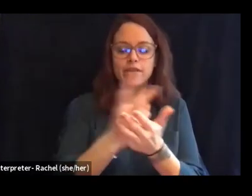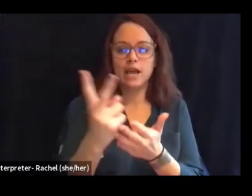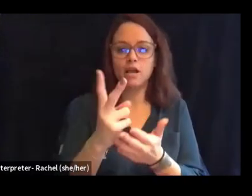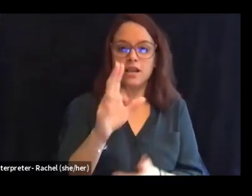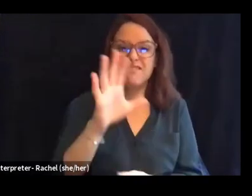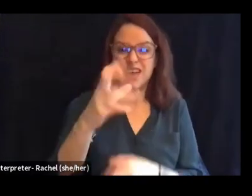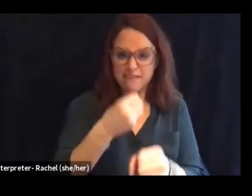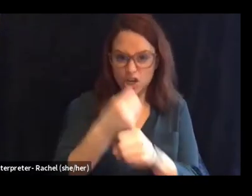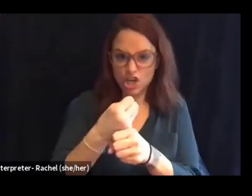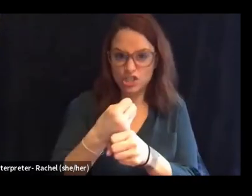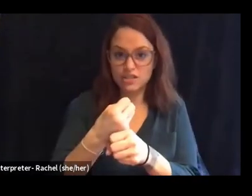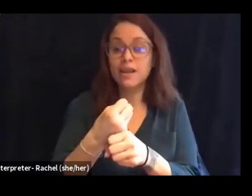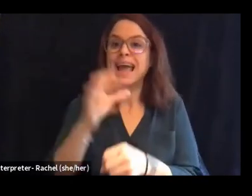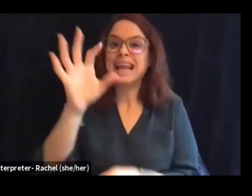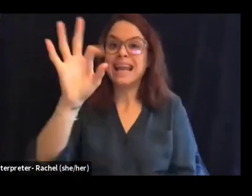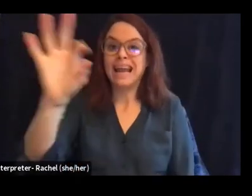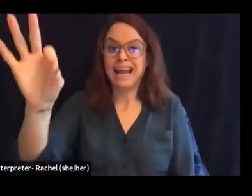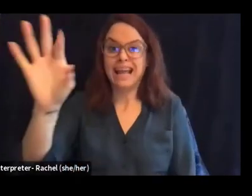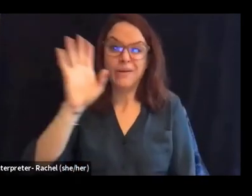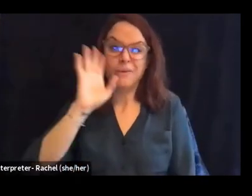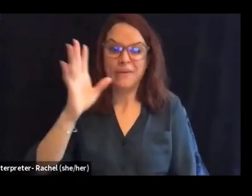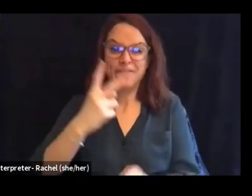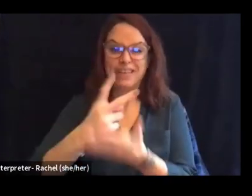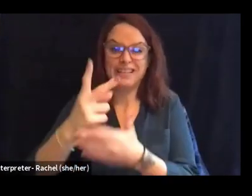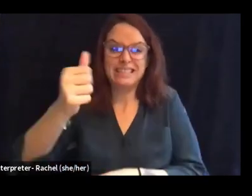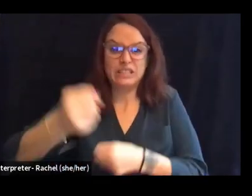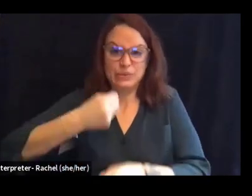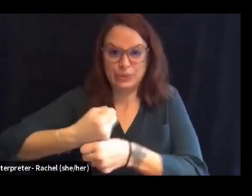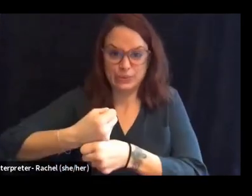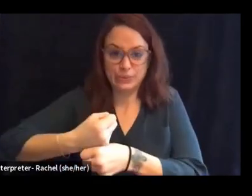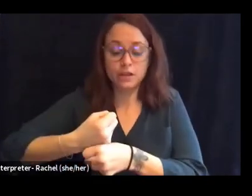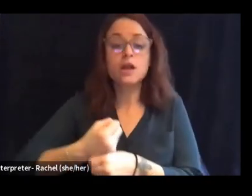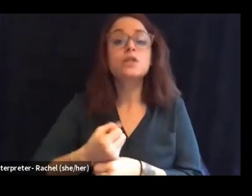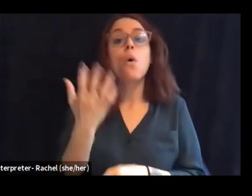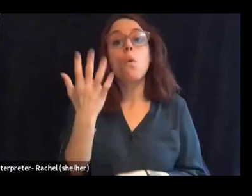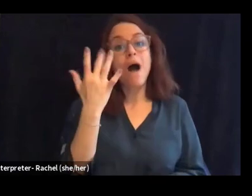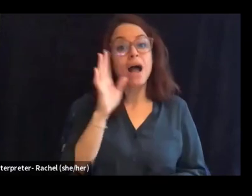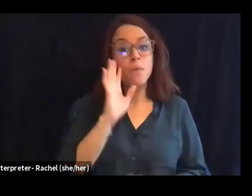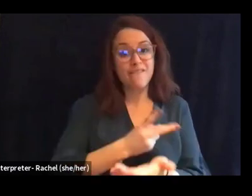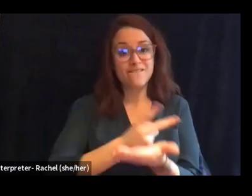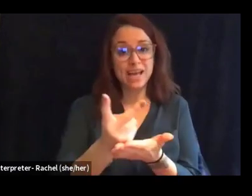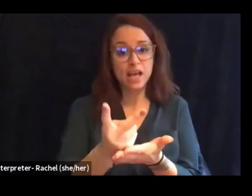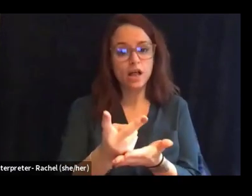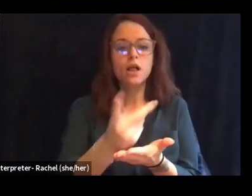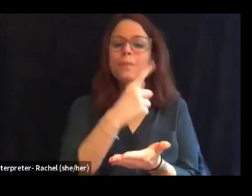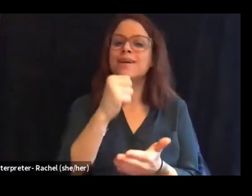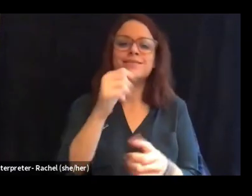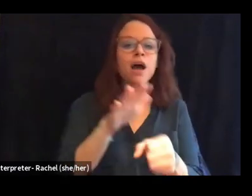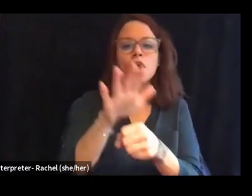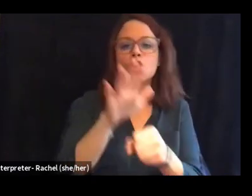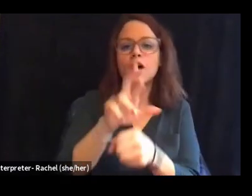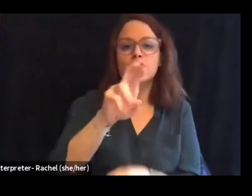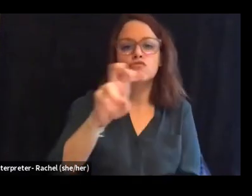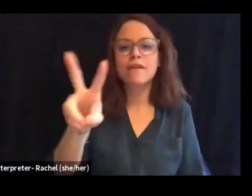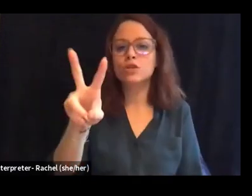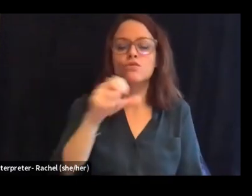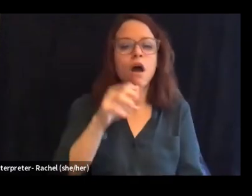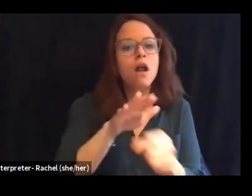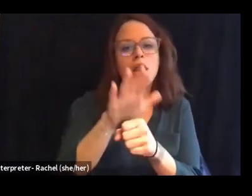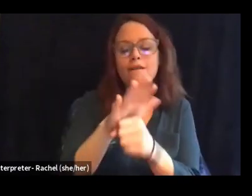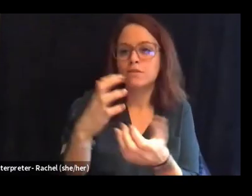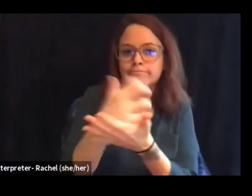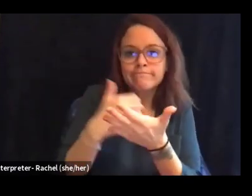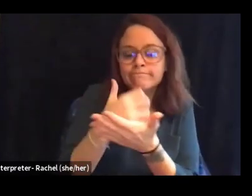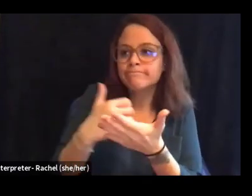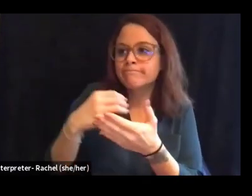businesses fail? Well, they fail because they don't have enough revenue, enough top line revenue. And why do they not have enough top line